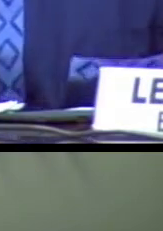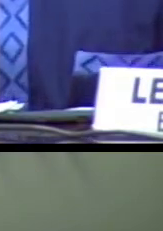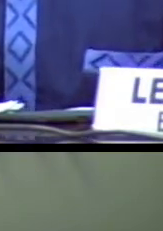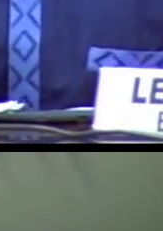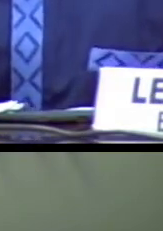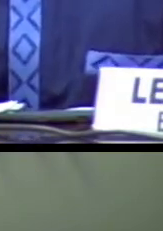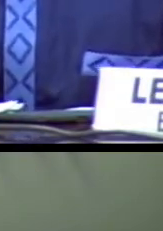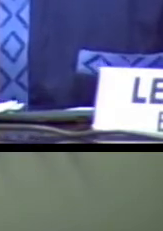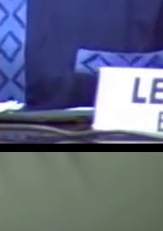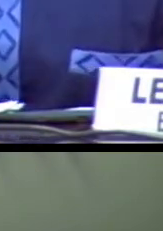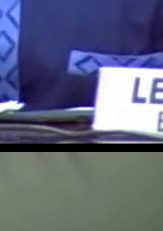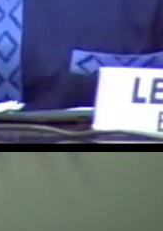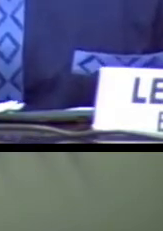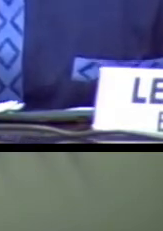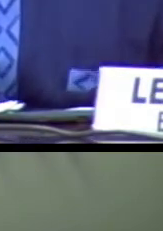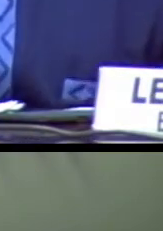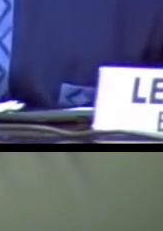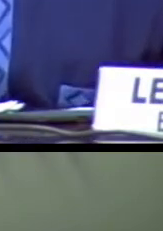sir.